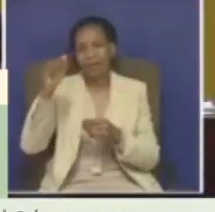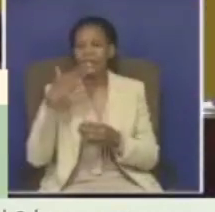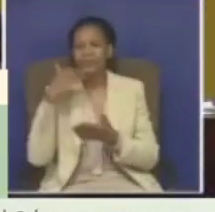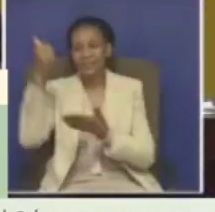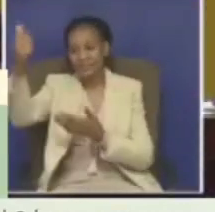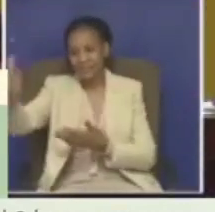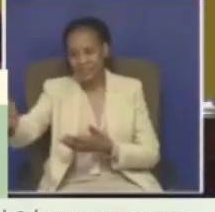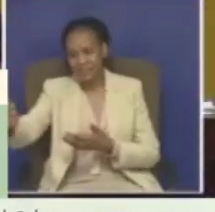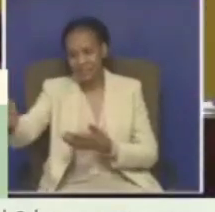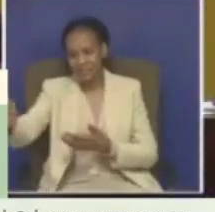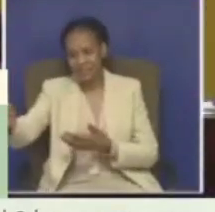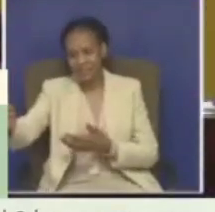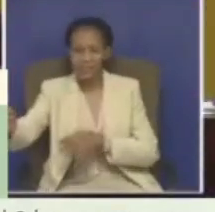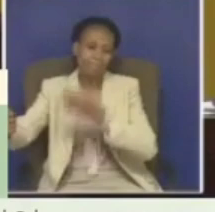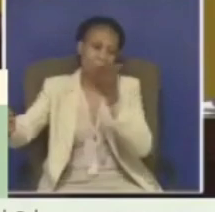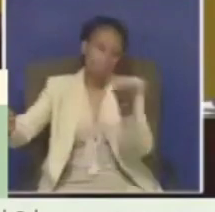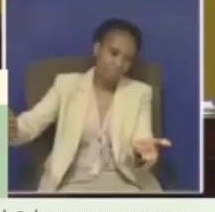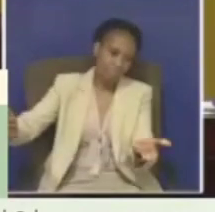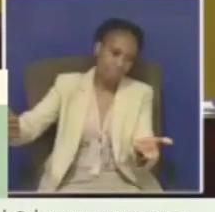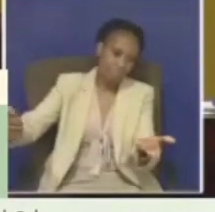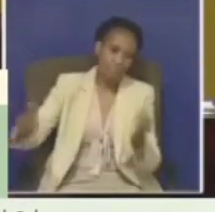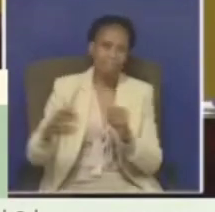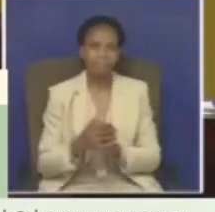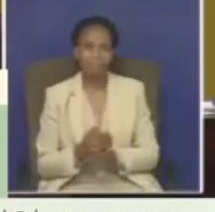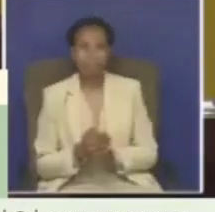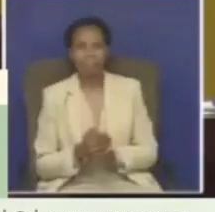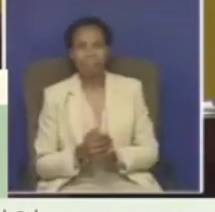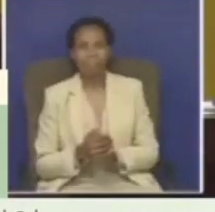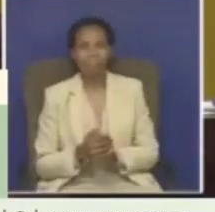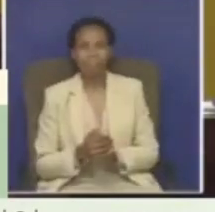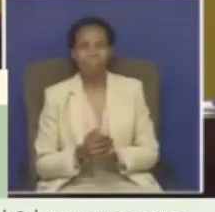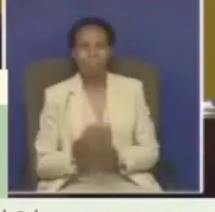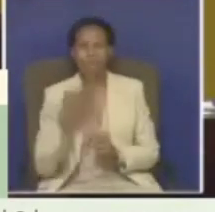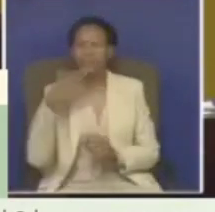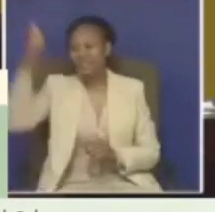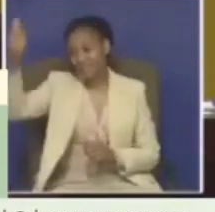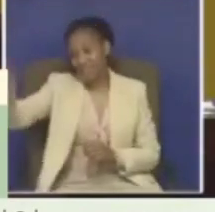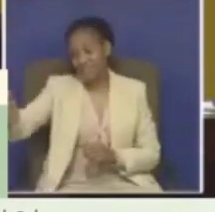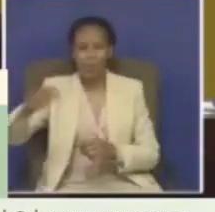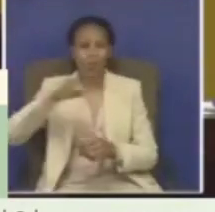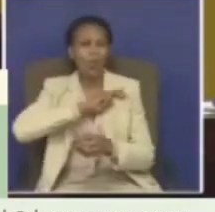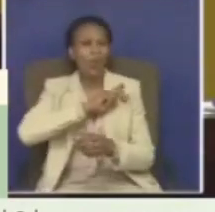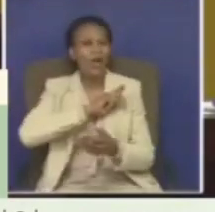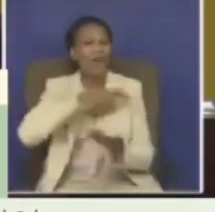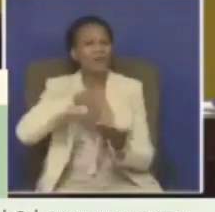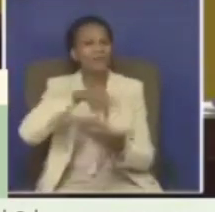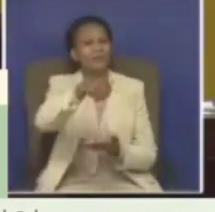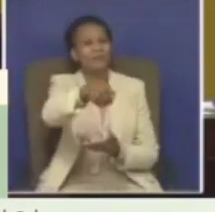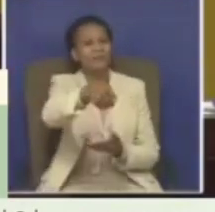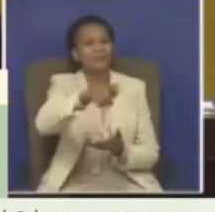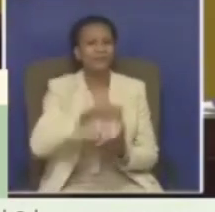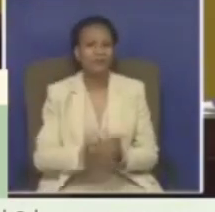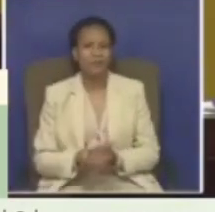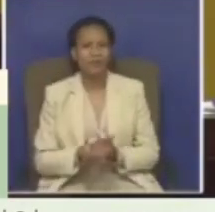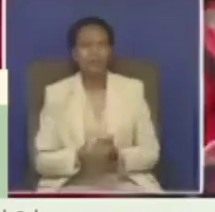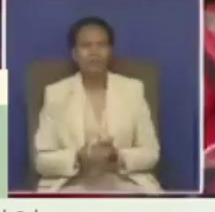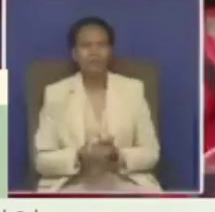your Thanks, House seat, Chair. please? Take your seat, please. Why are you rising, honorable member? Rising